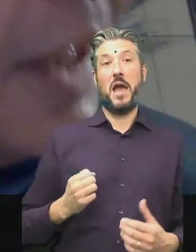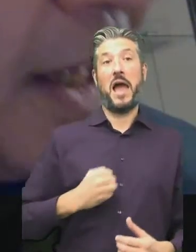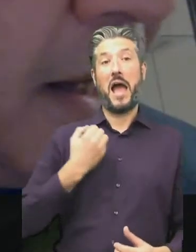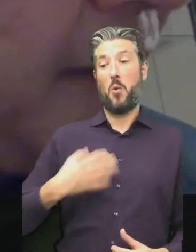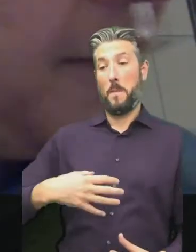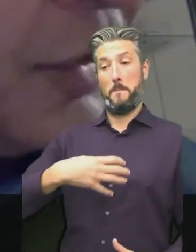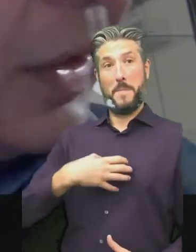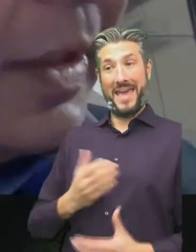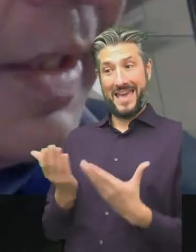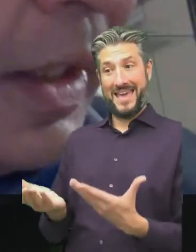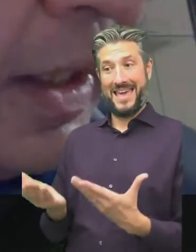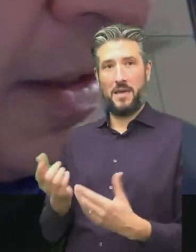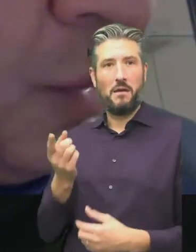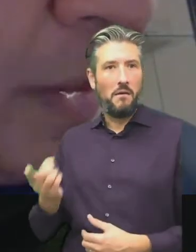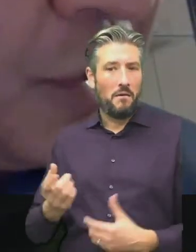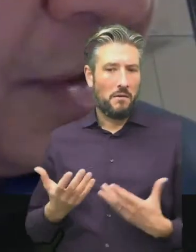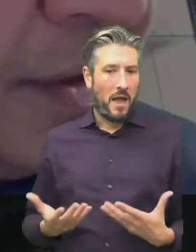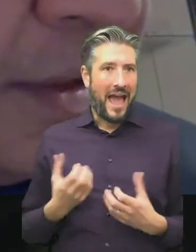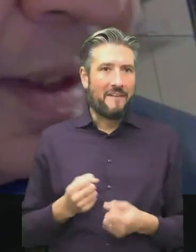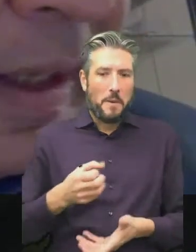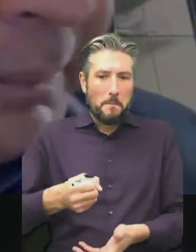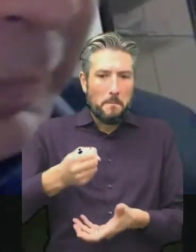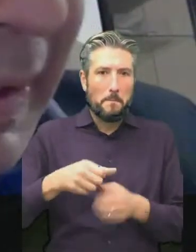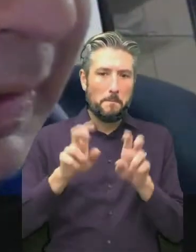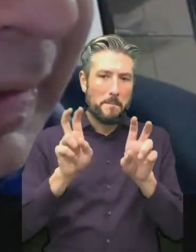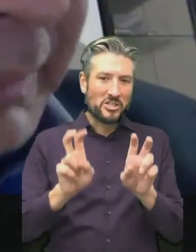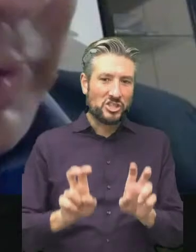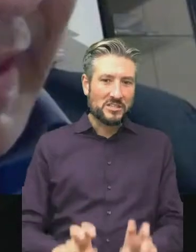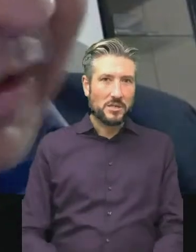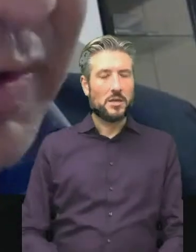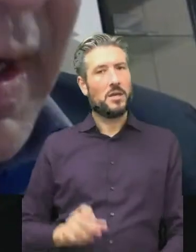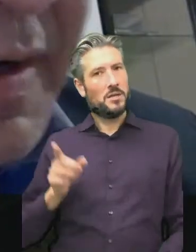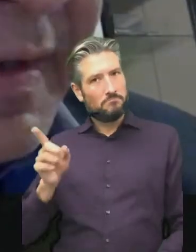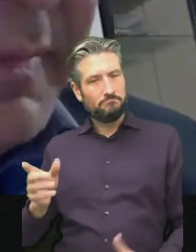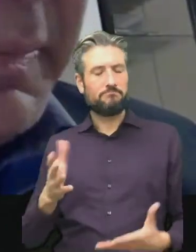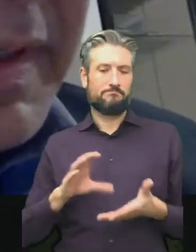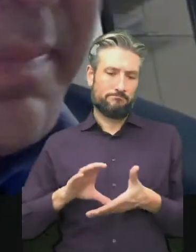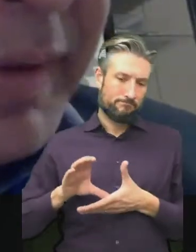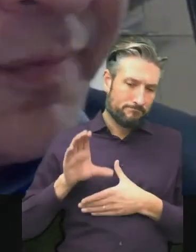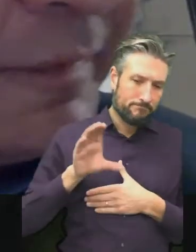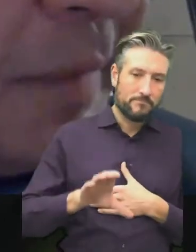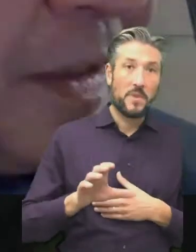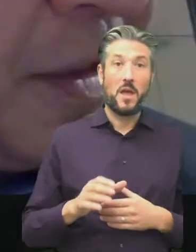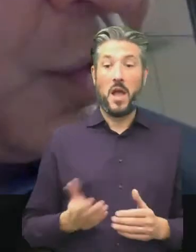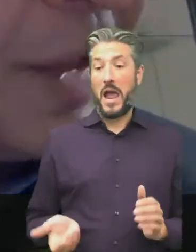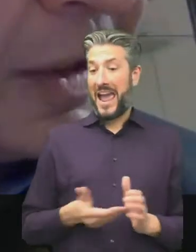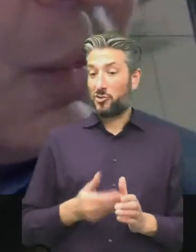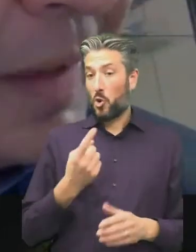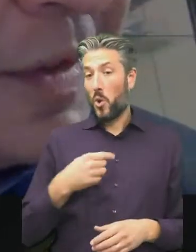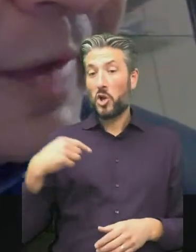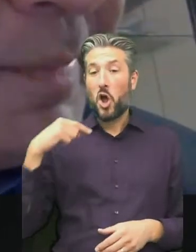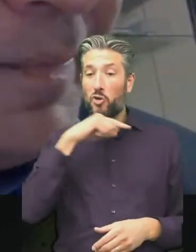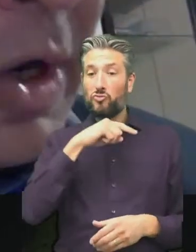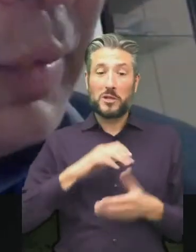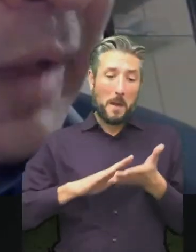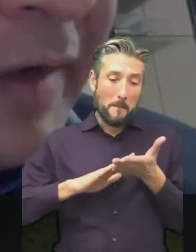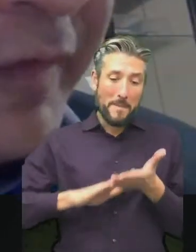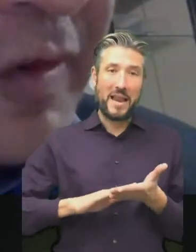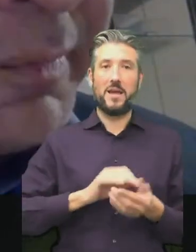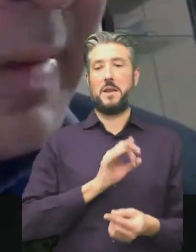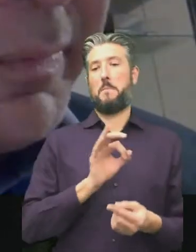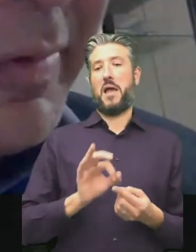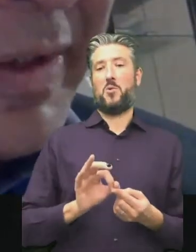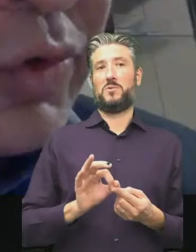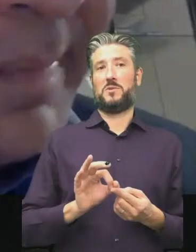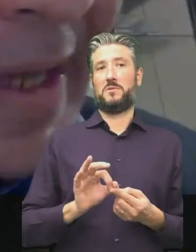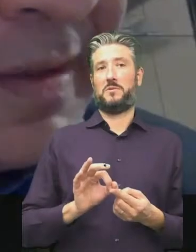has actually invested, put an extra £100 million of money into tackling violent crime, with half of this